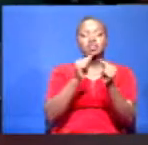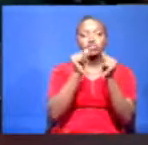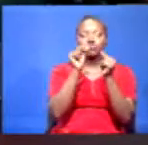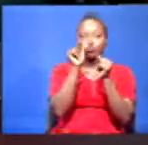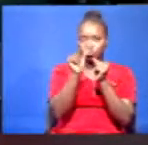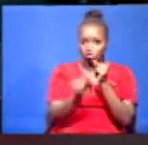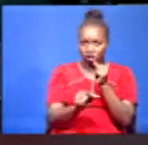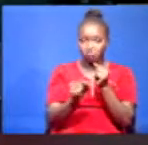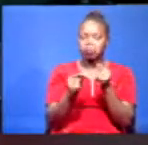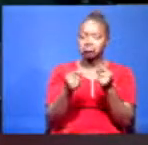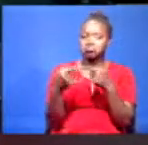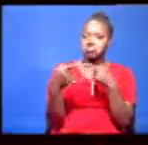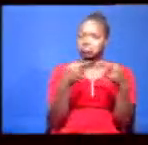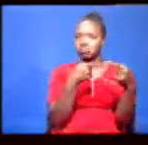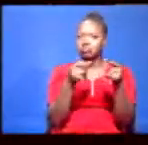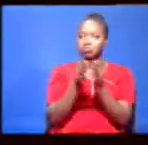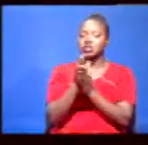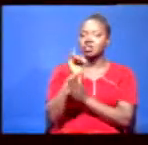row with IEBC.